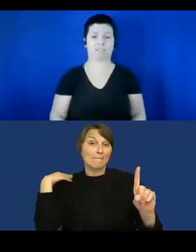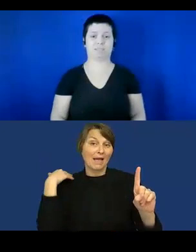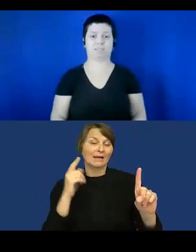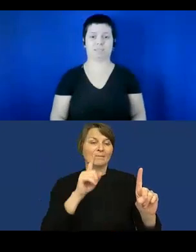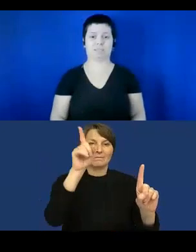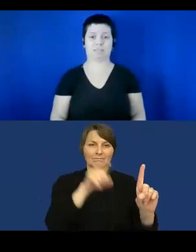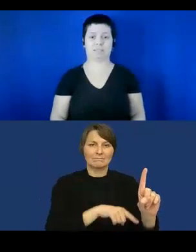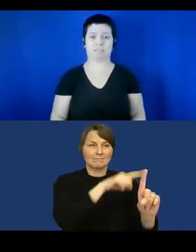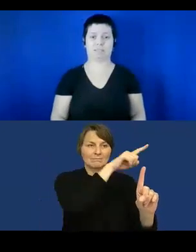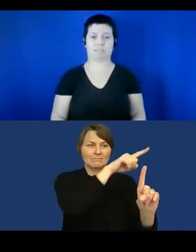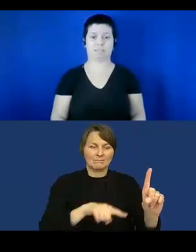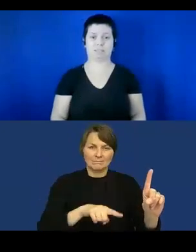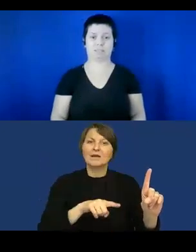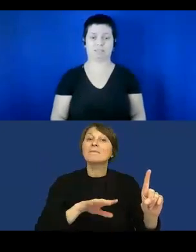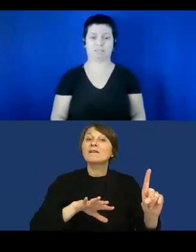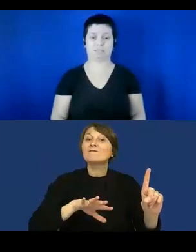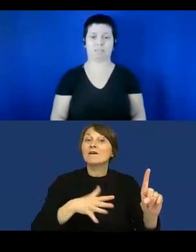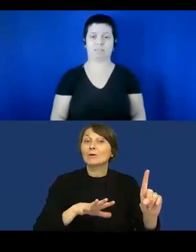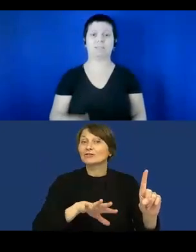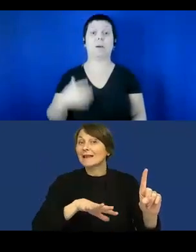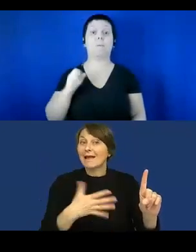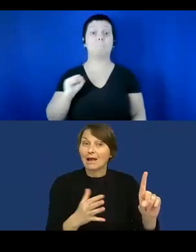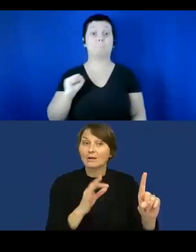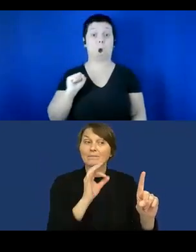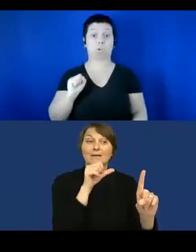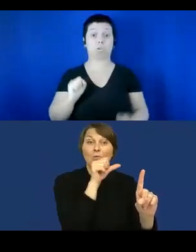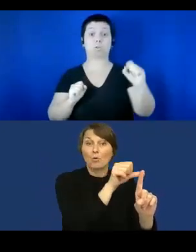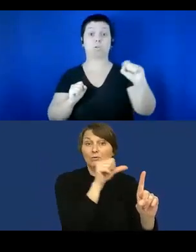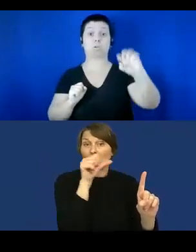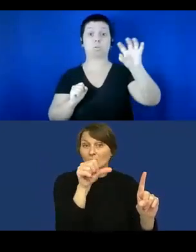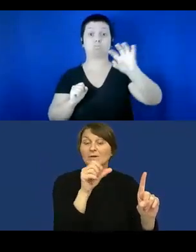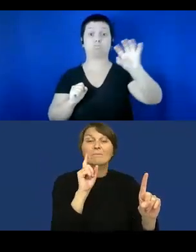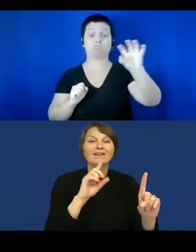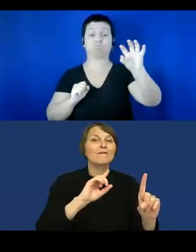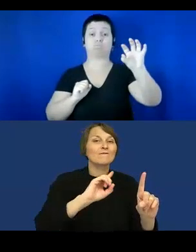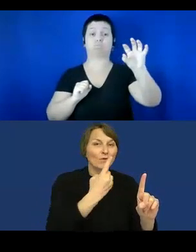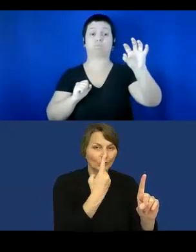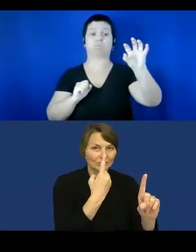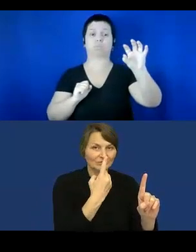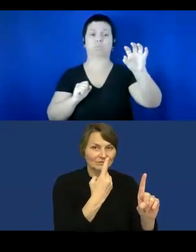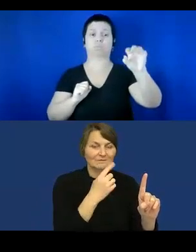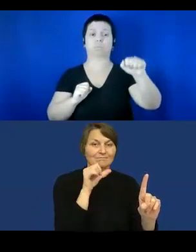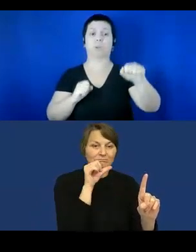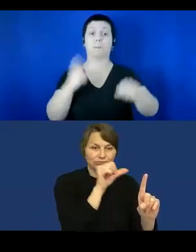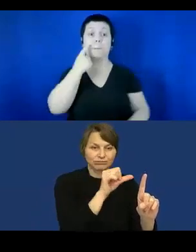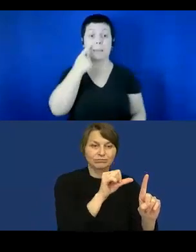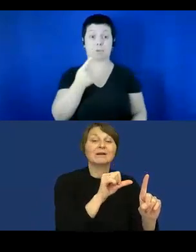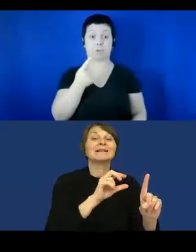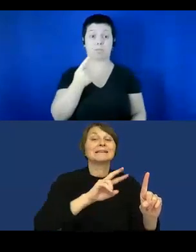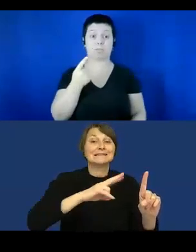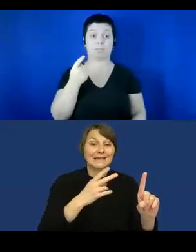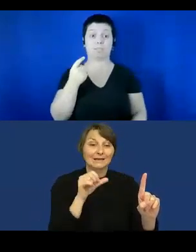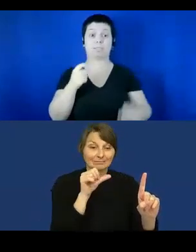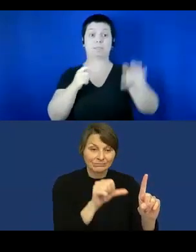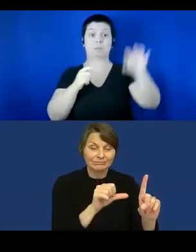the vibration motors that are on this path sequentially. So I switch one motor, second motor, third